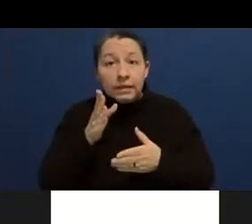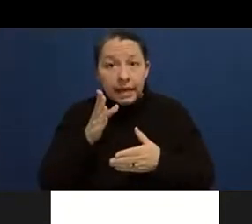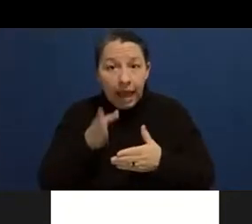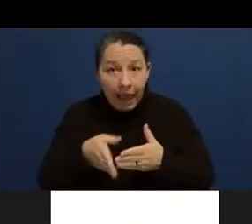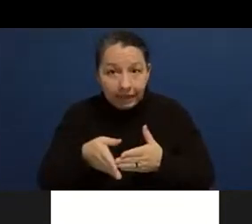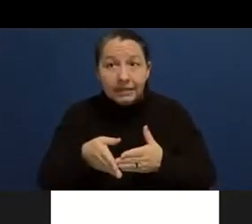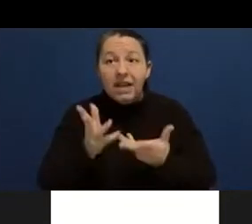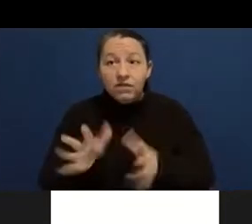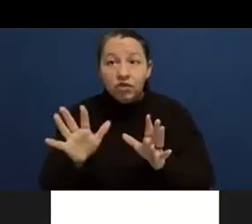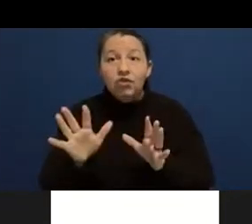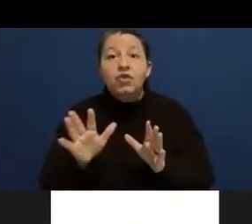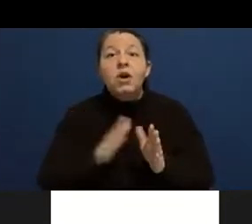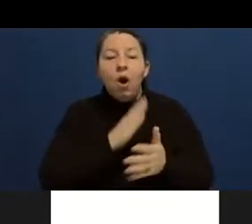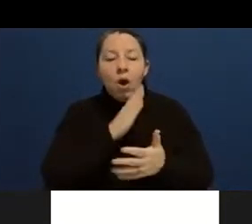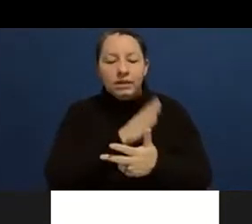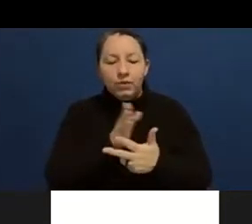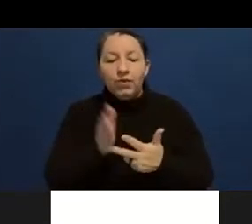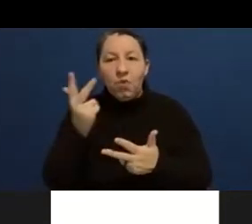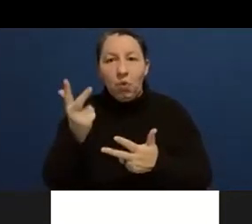3 webinars